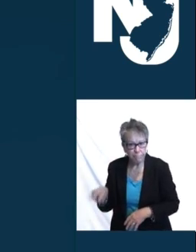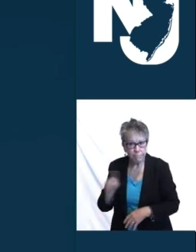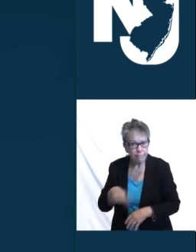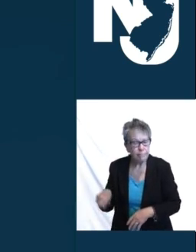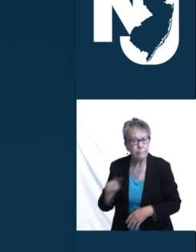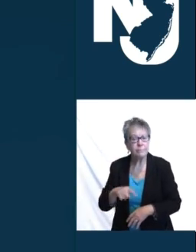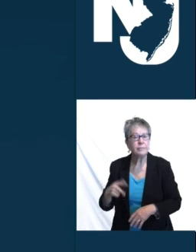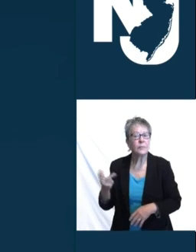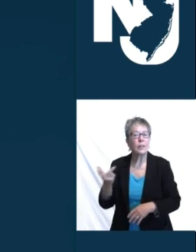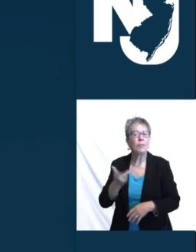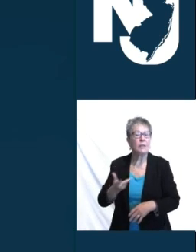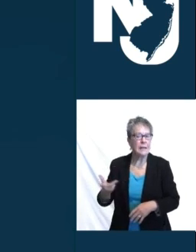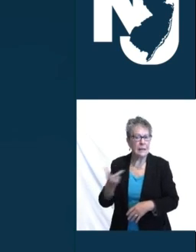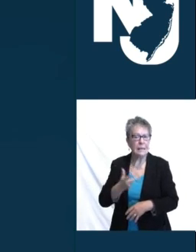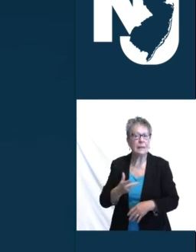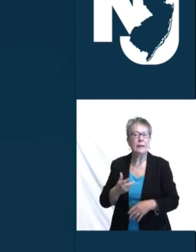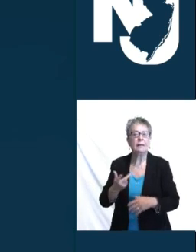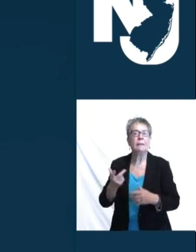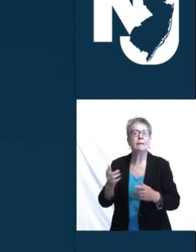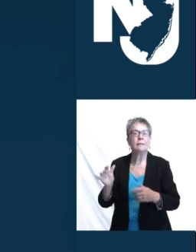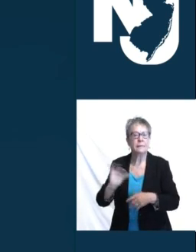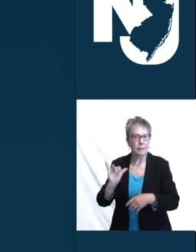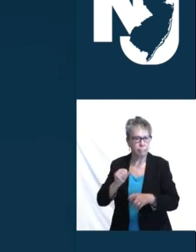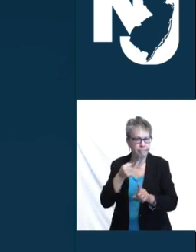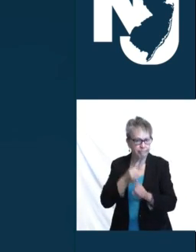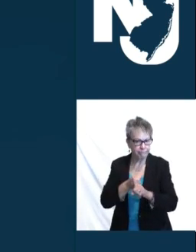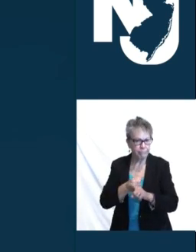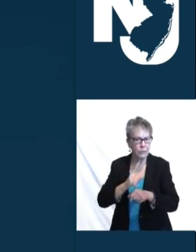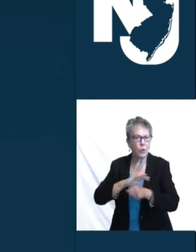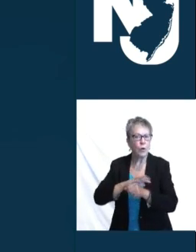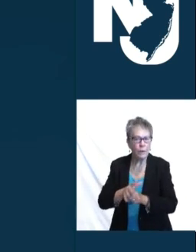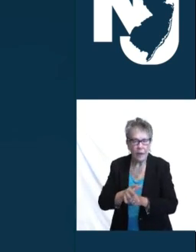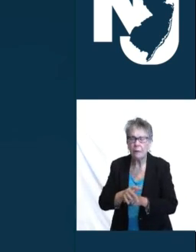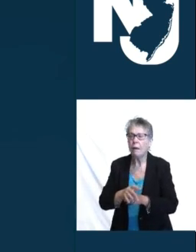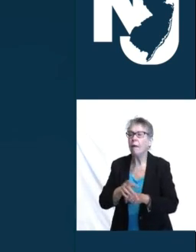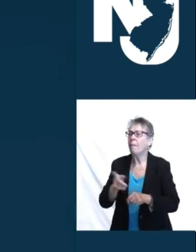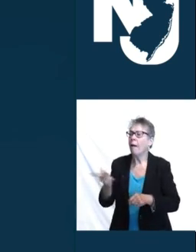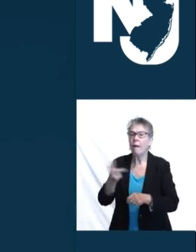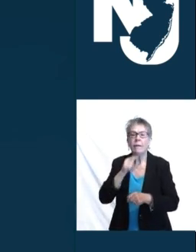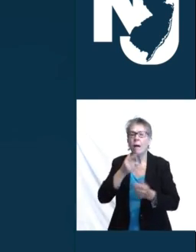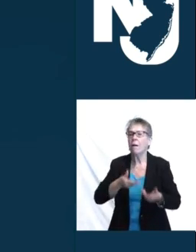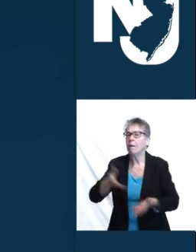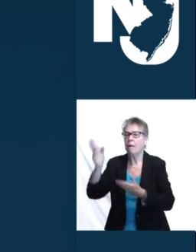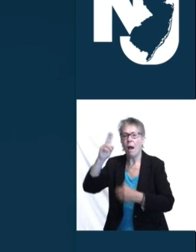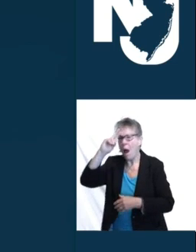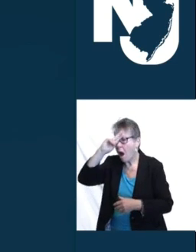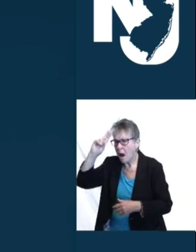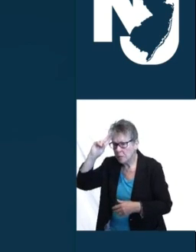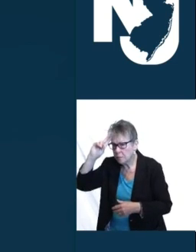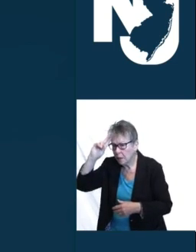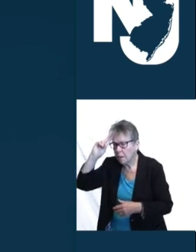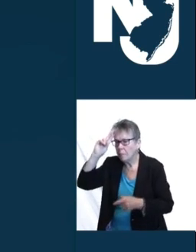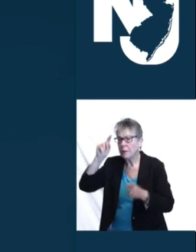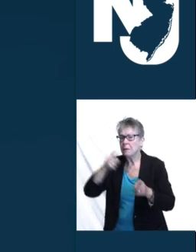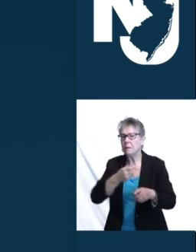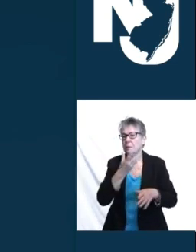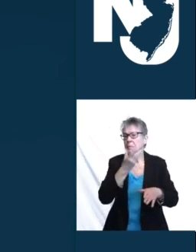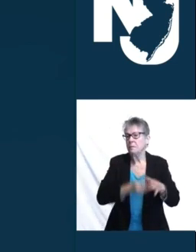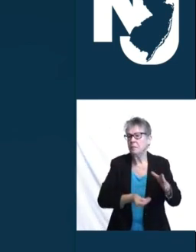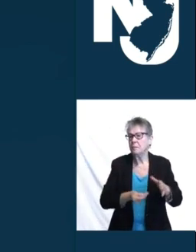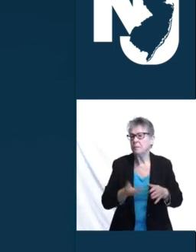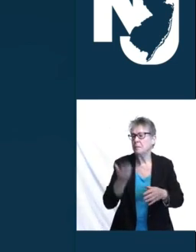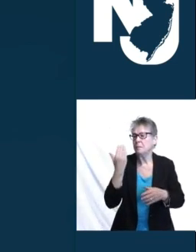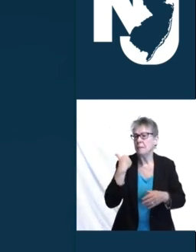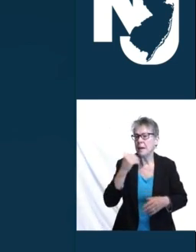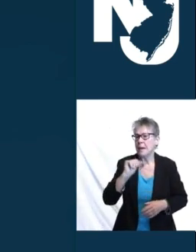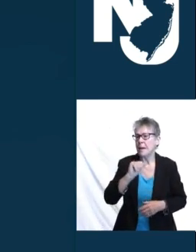victims or patients early on. Thankfully, they did not end up going to the hospital. But Robert passed in April of 2020, and we